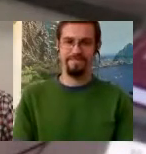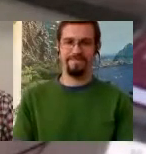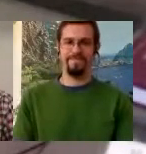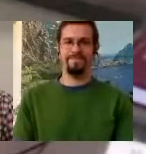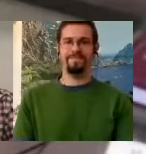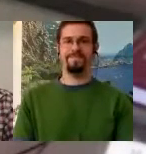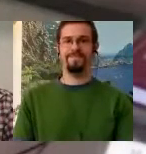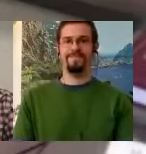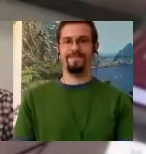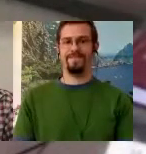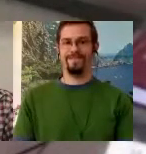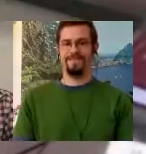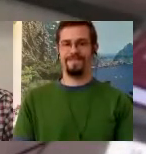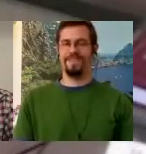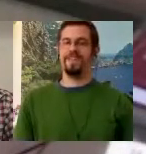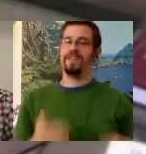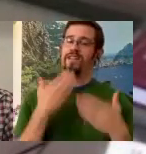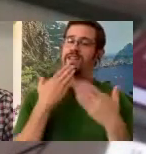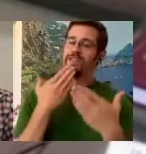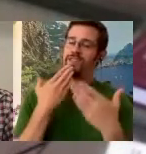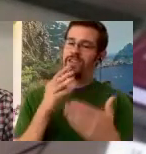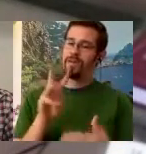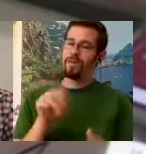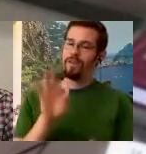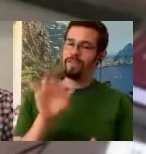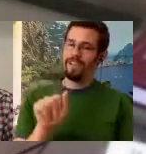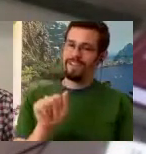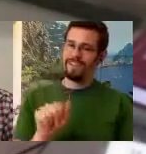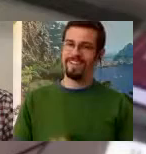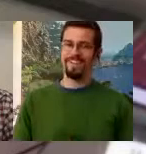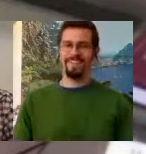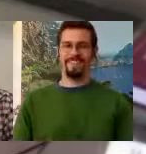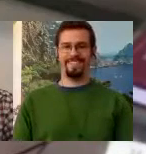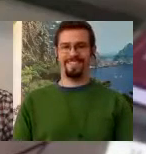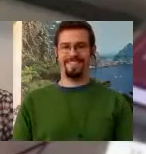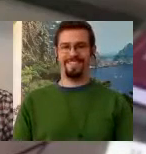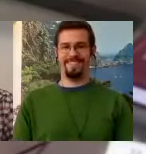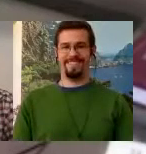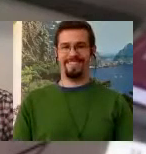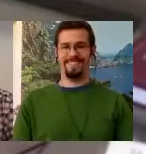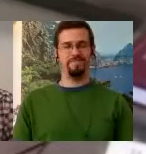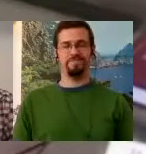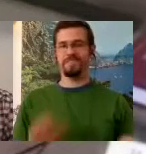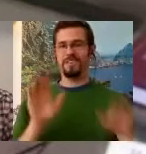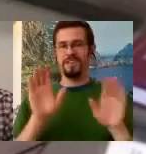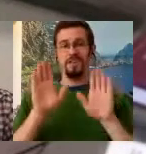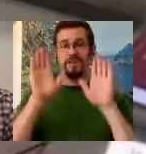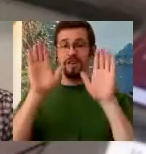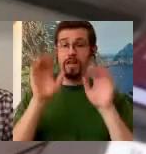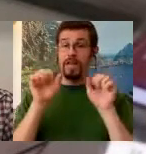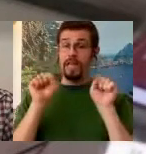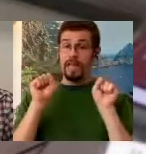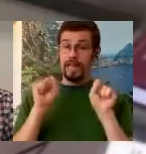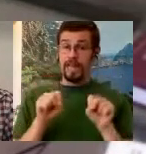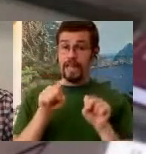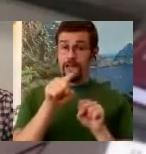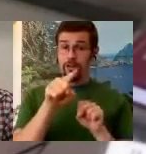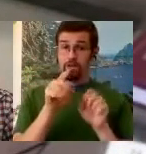Thank you. Thank you, Wafa. Thank you. Thank you. Wonderful. Can you interpret for